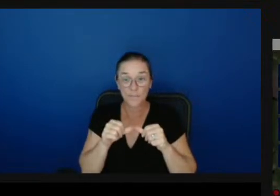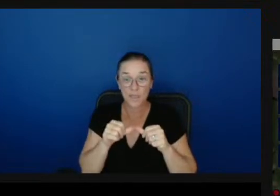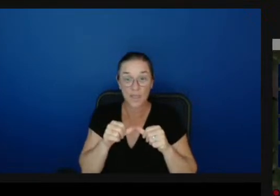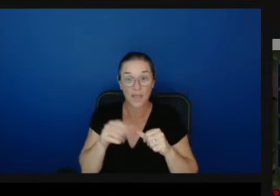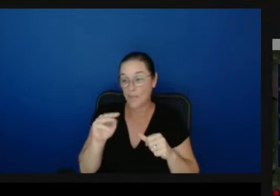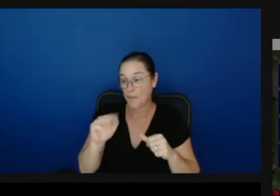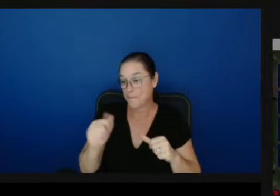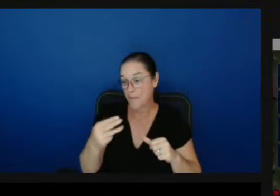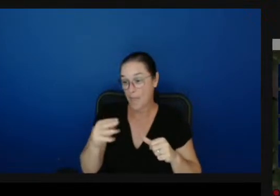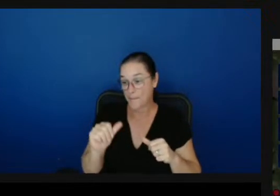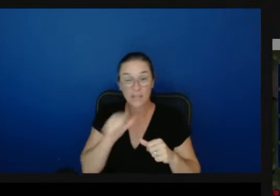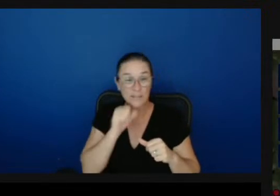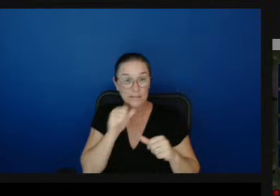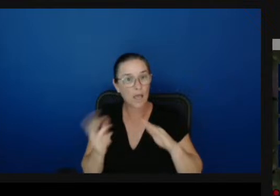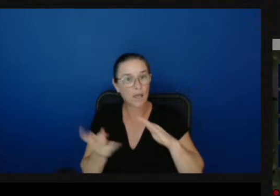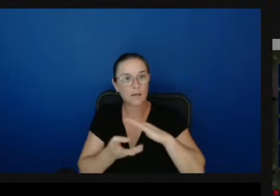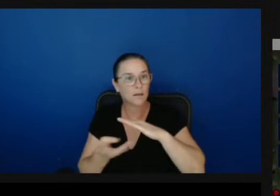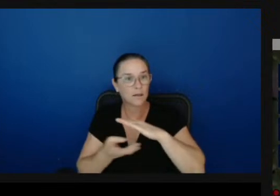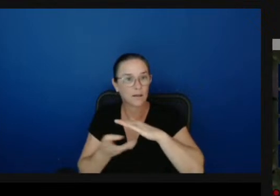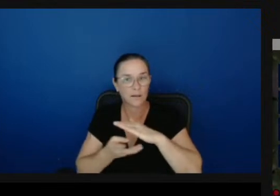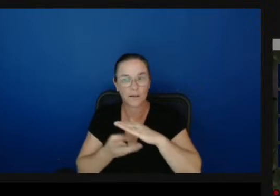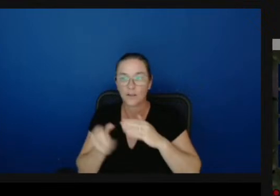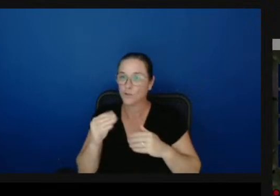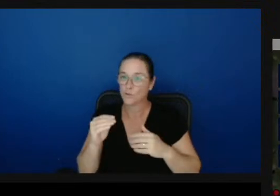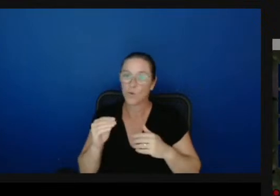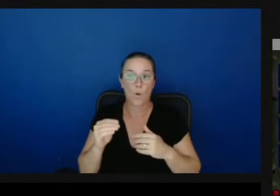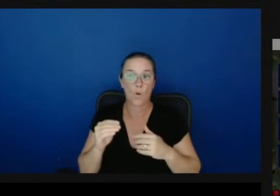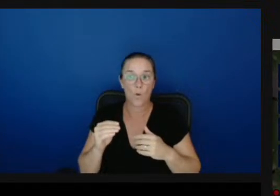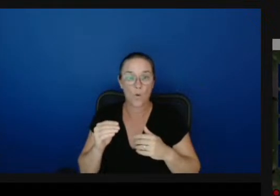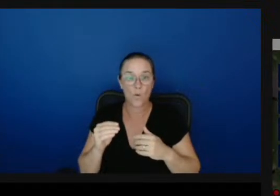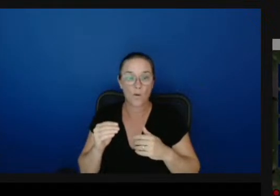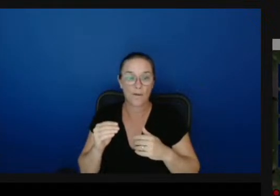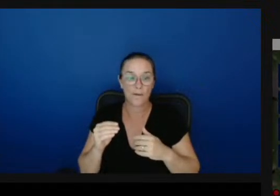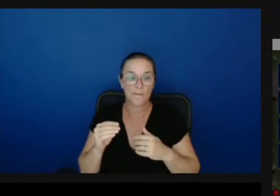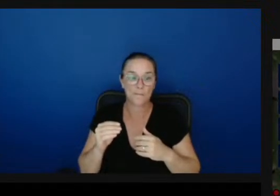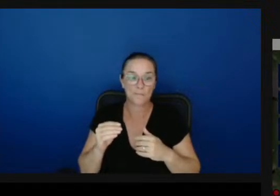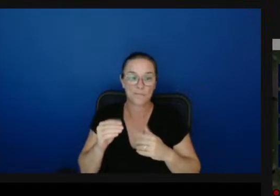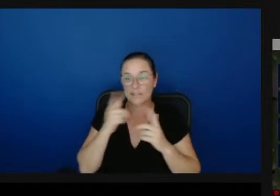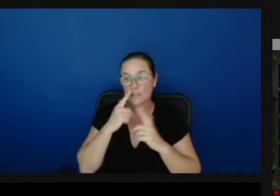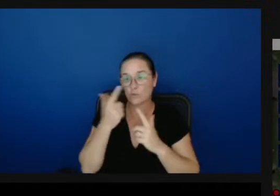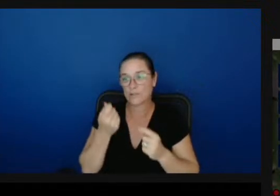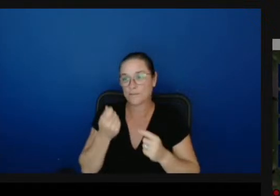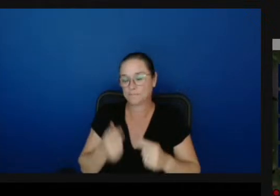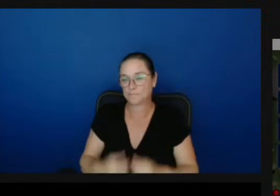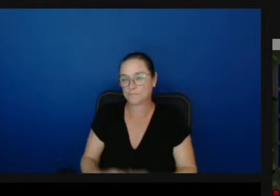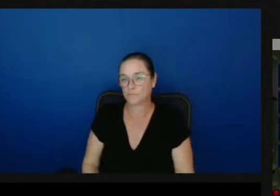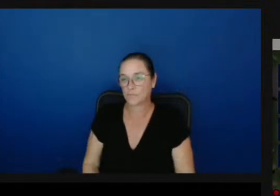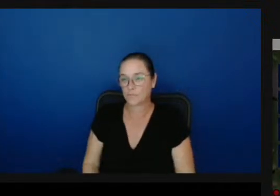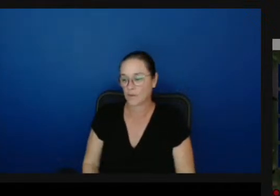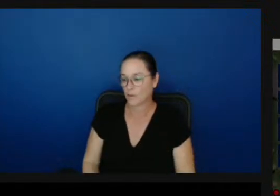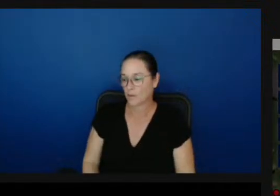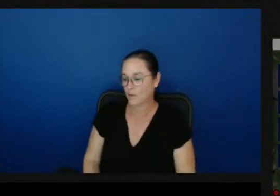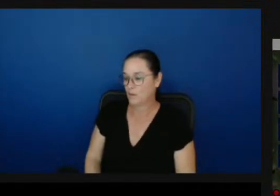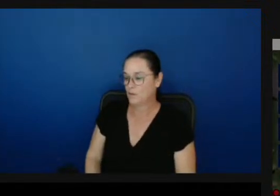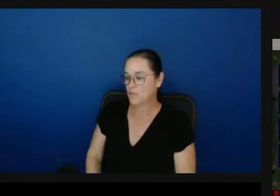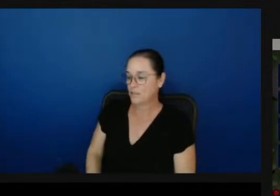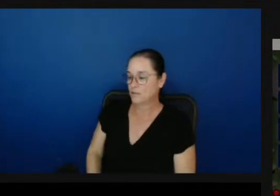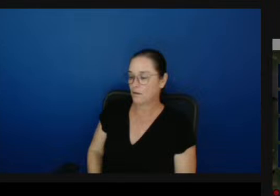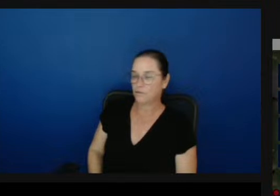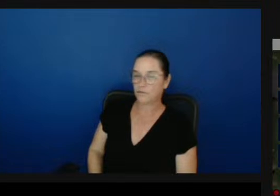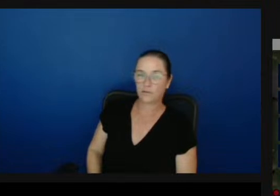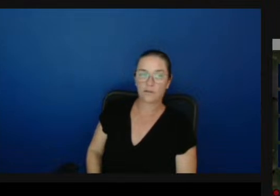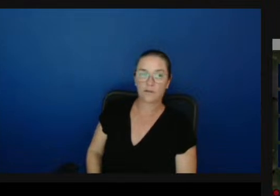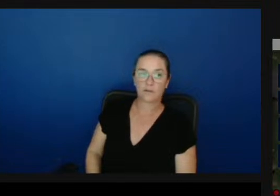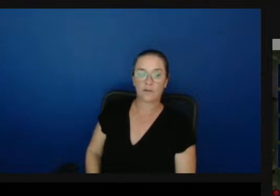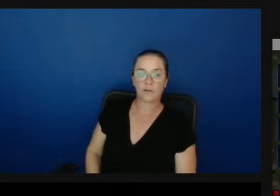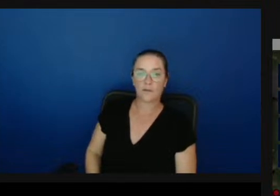longer intruding. And so that's really what's changing the fastest and what's the